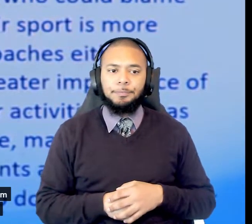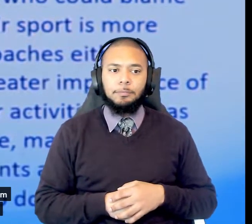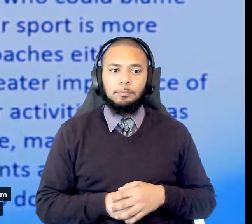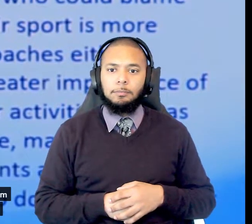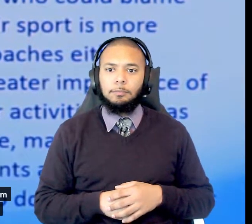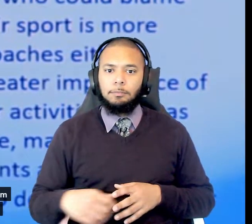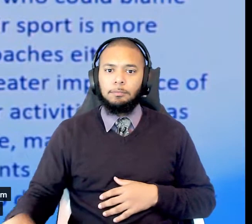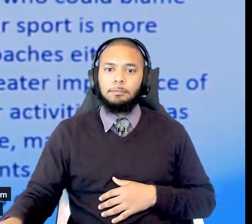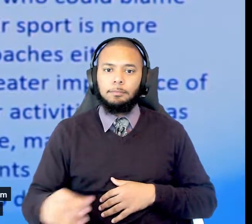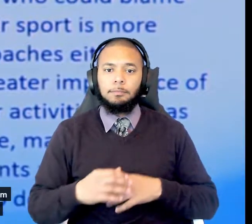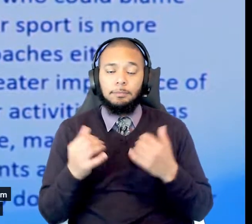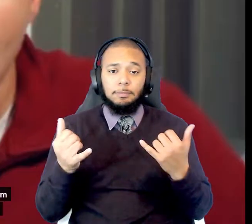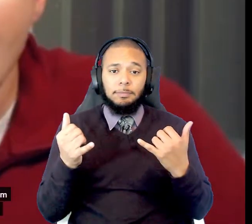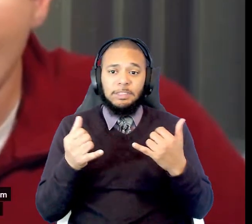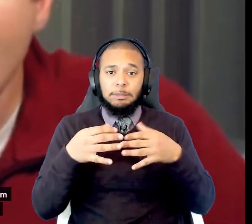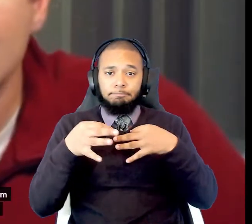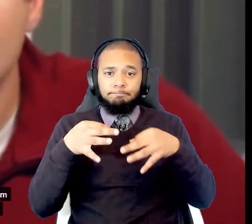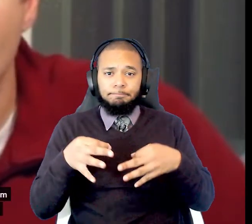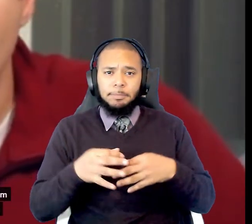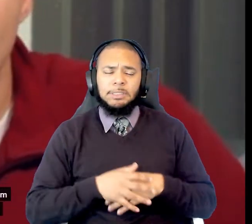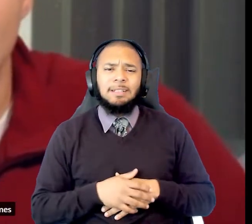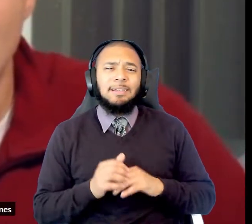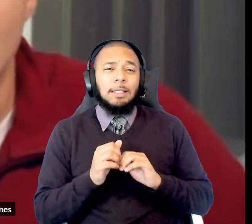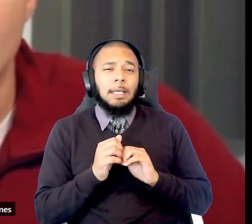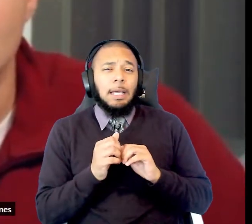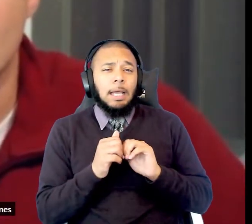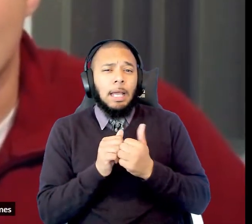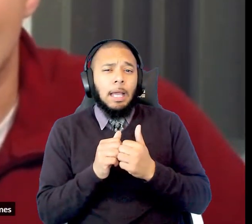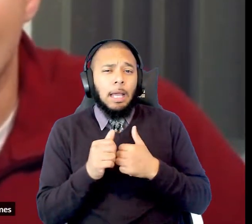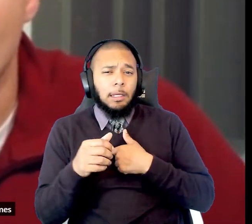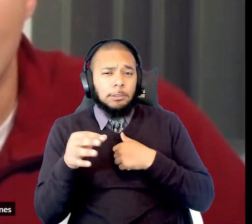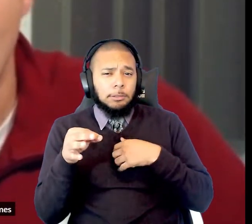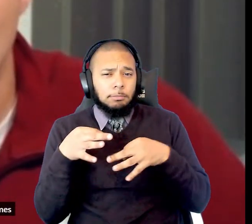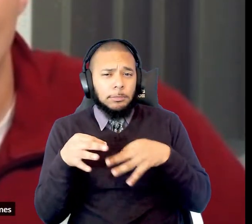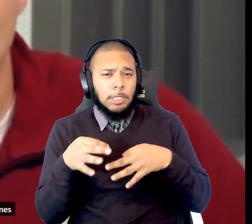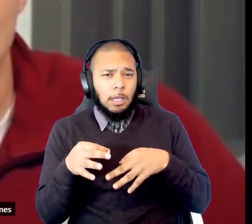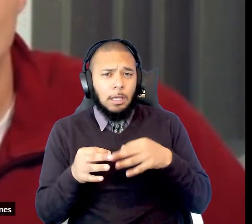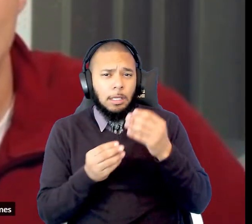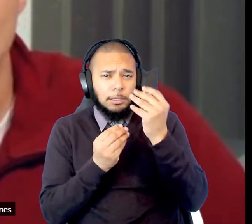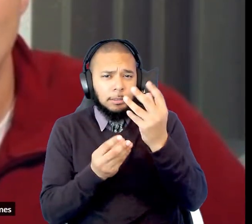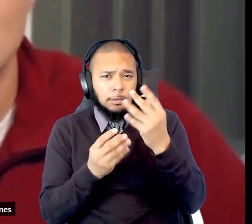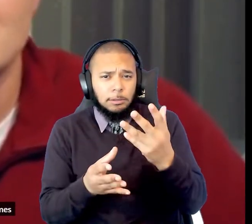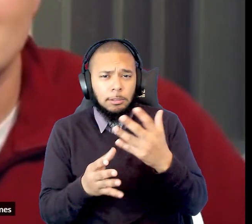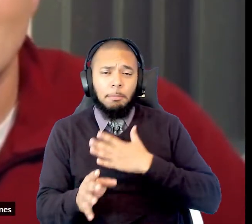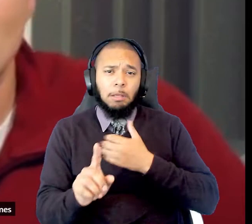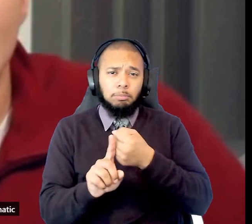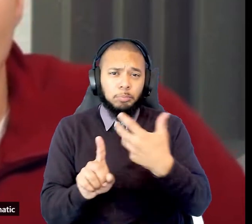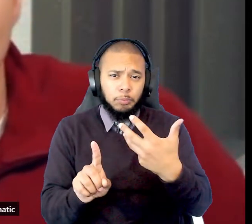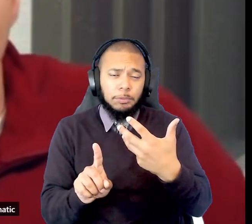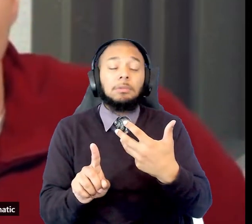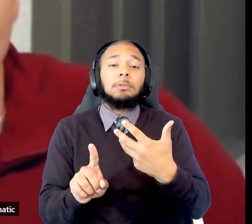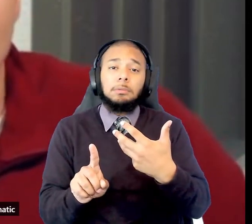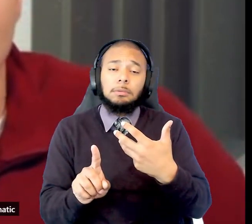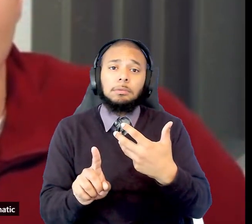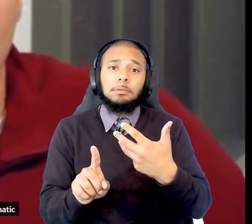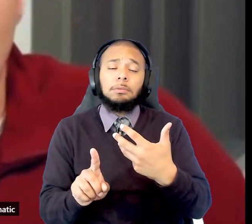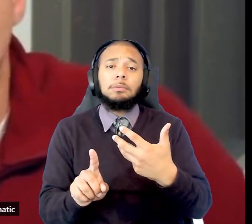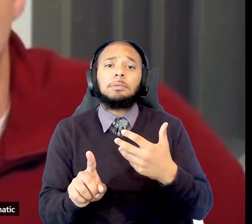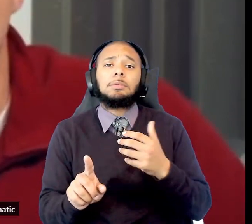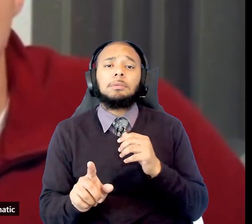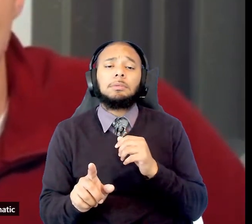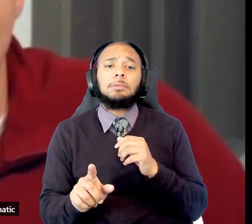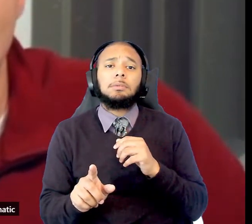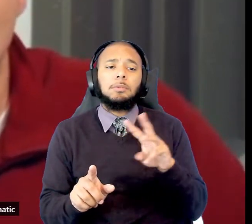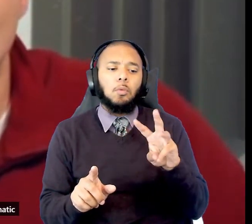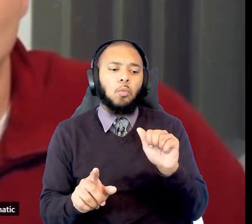here. And now I'm going to explain it. Now, how I explain data, that's my warrant, right? How I warrant the information, sometimes I can